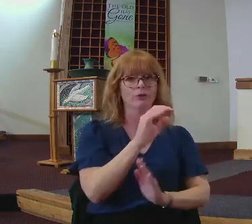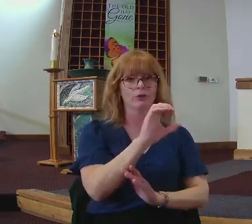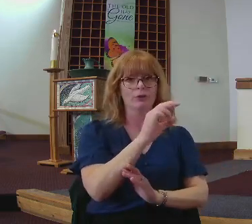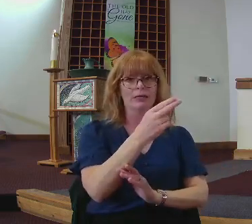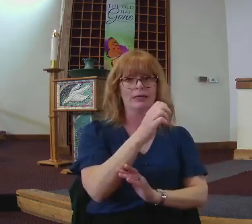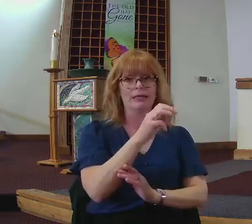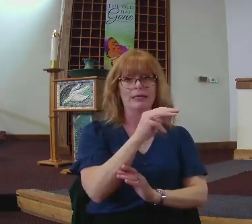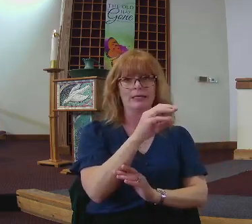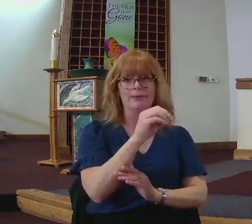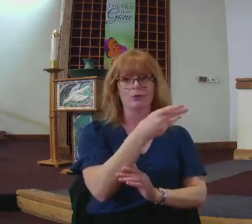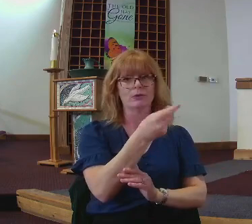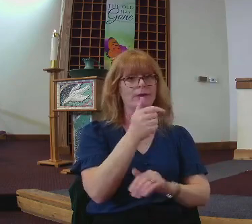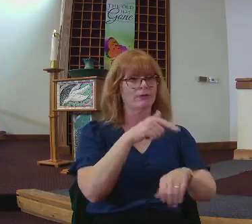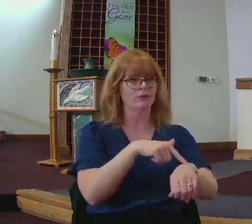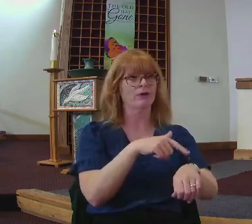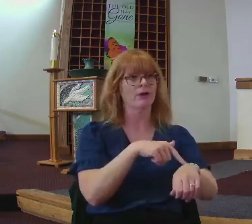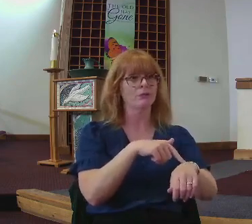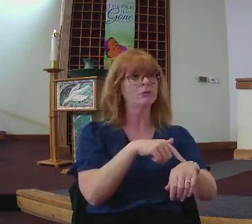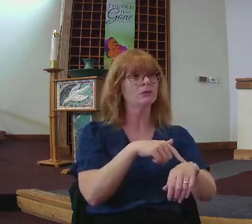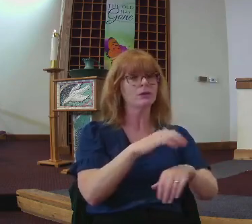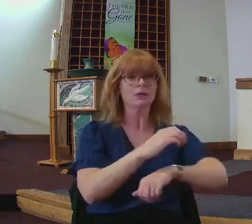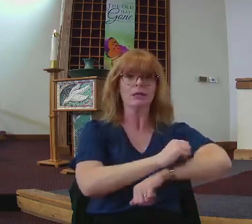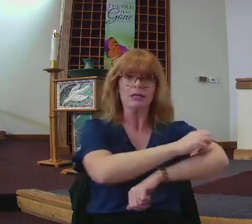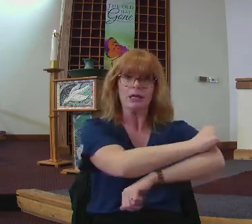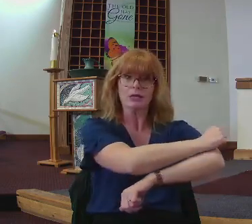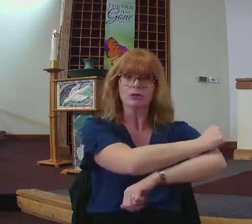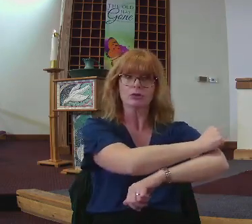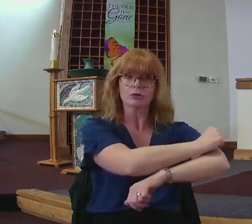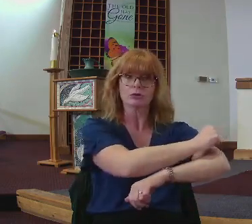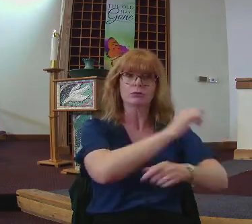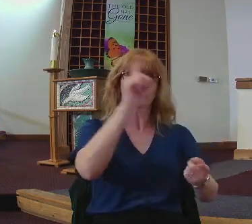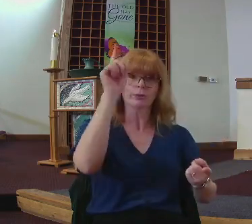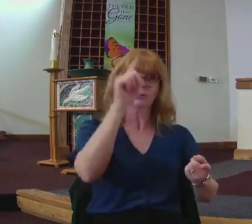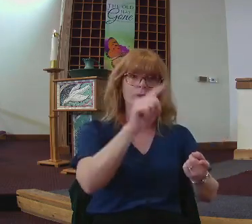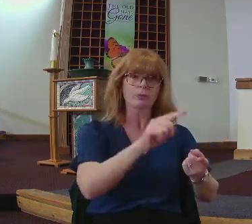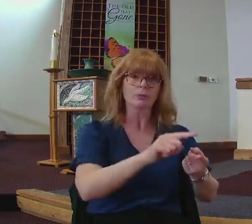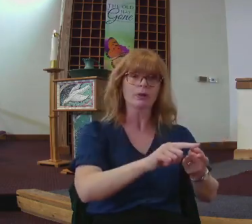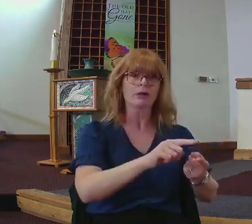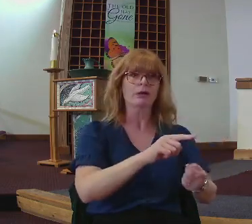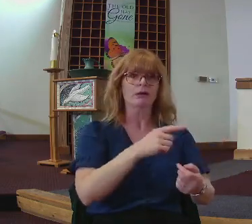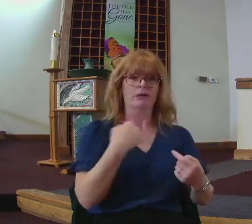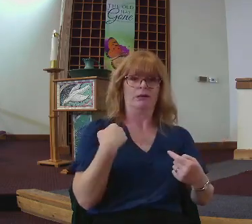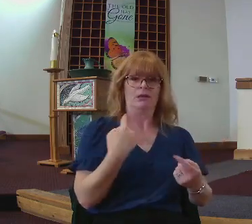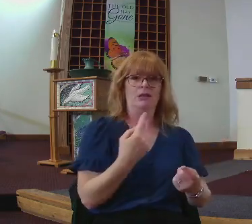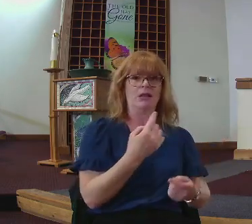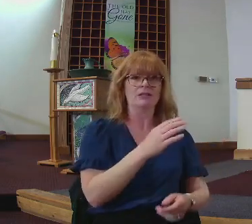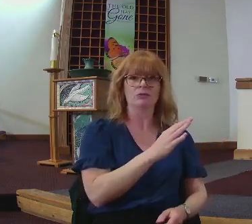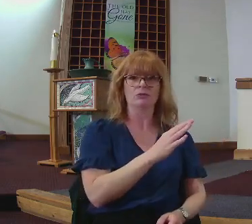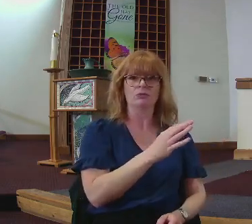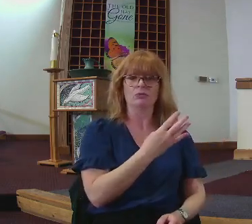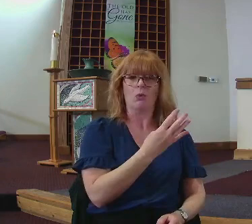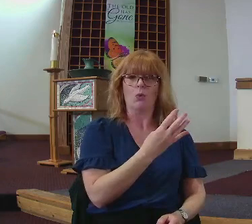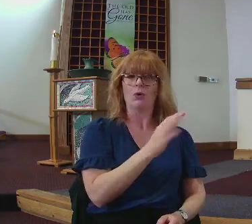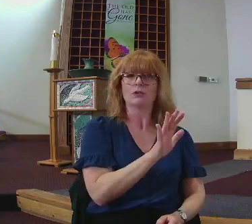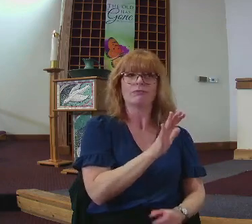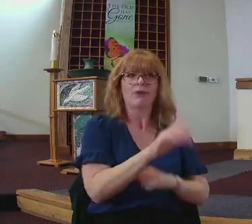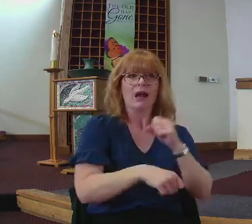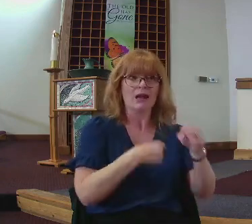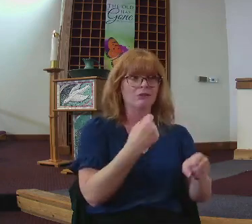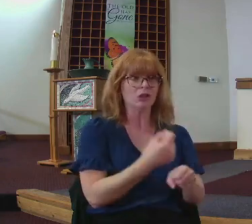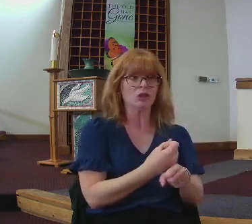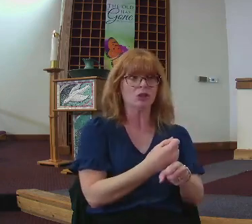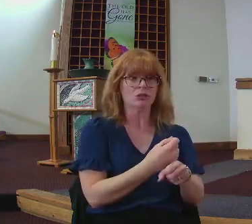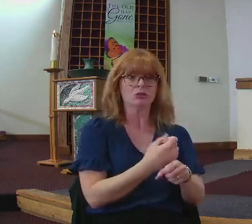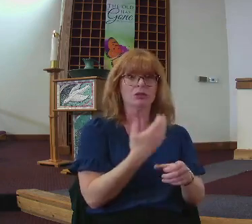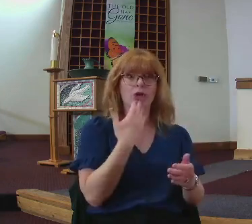and it had put the cancer into remission, and he had had 4 or 5 years of really good health and living